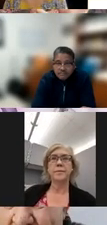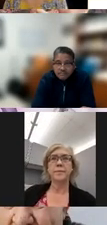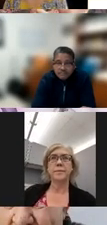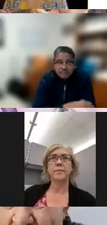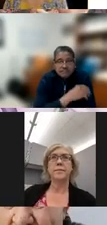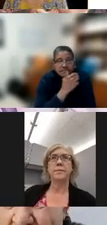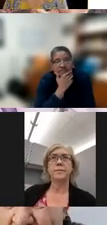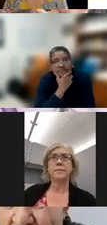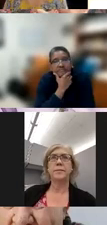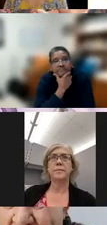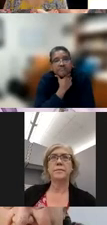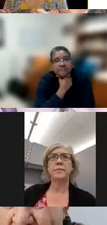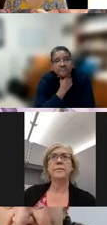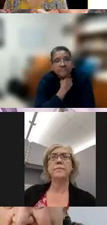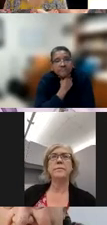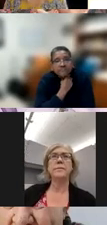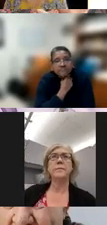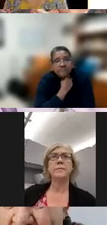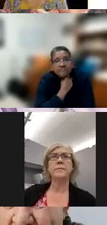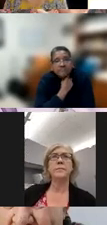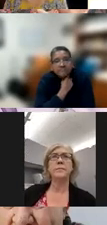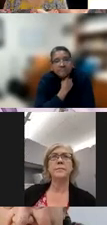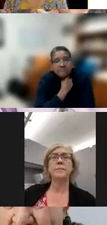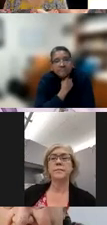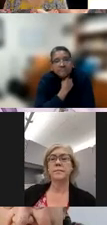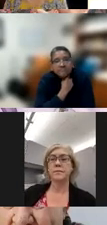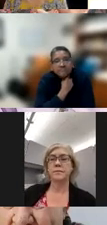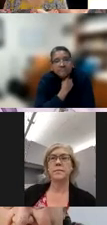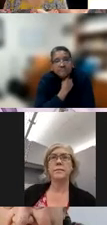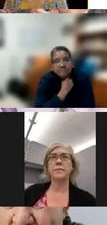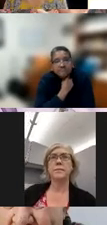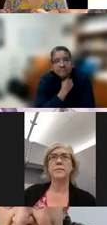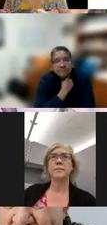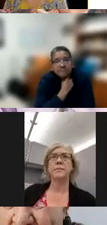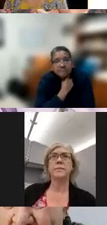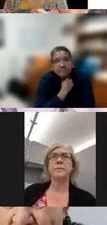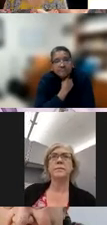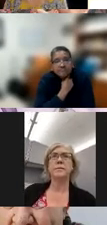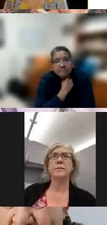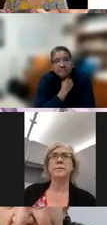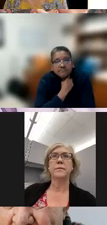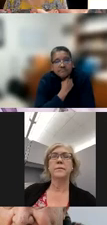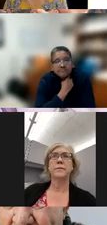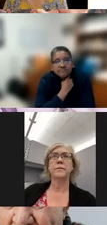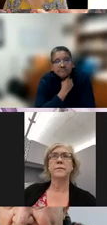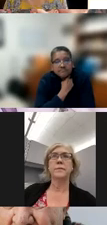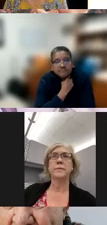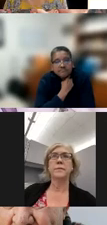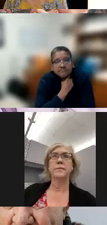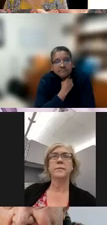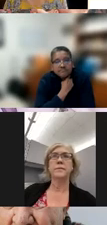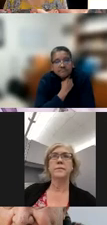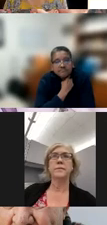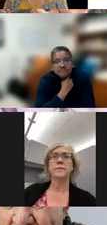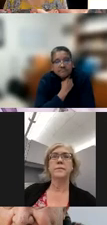So the purpose of our training today is really in response to all of you. We heard from